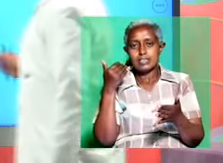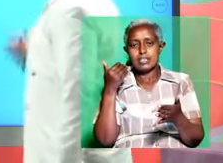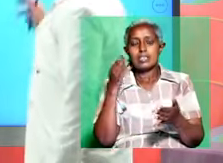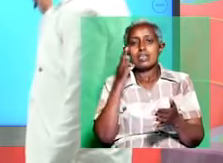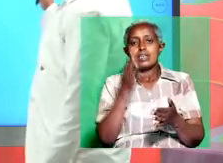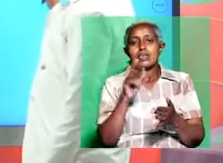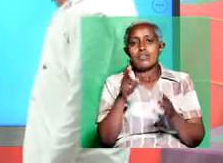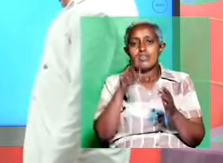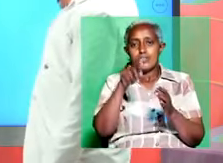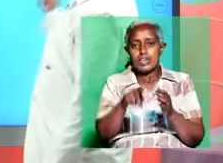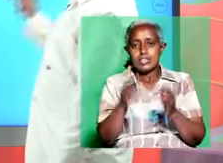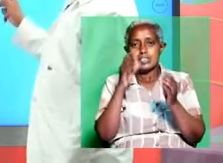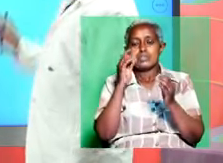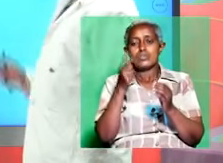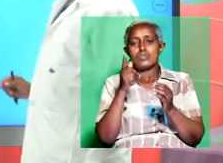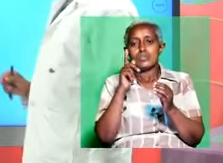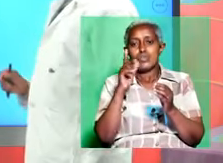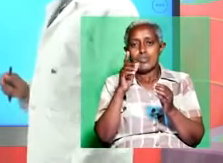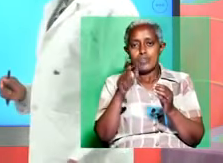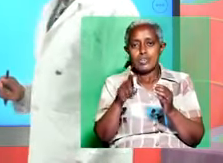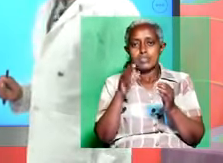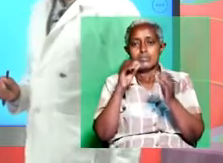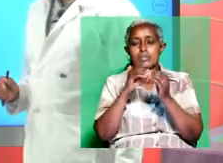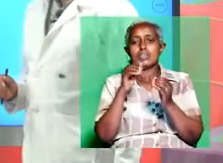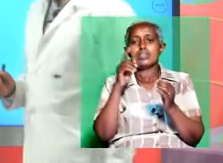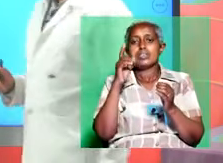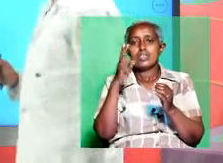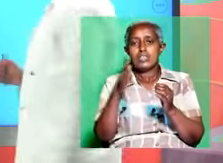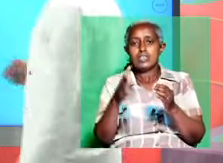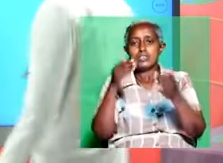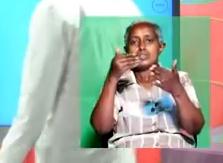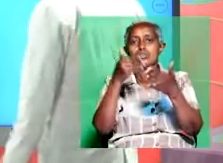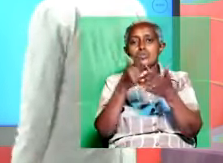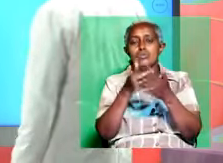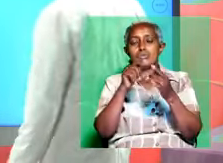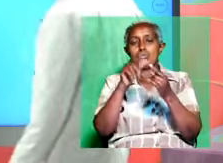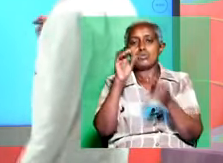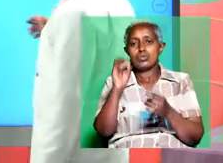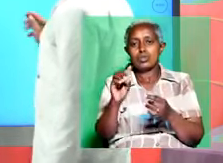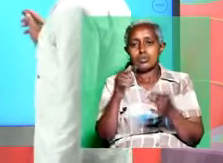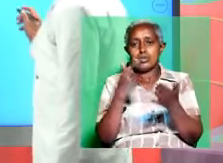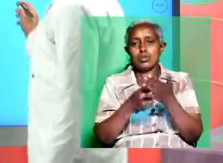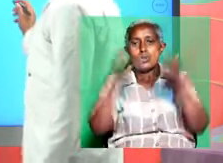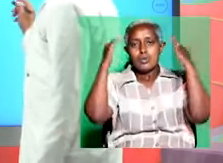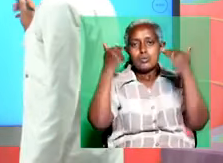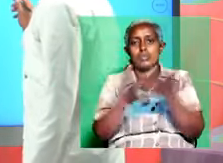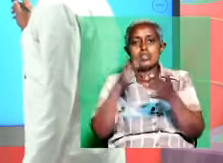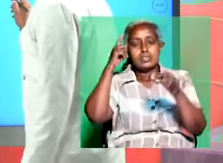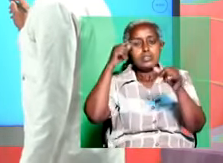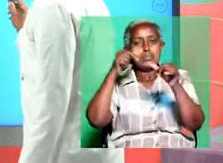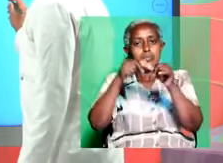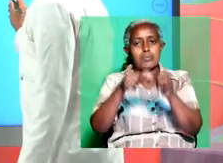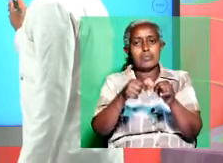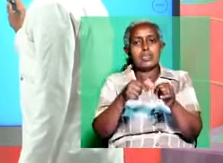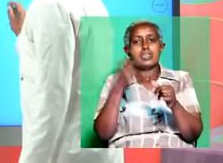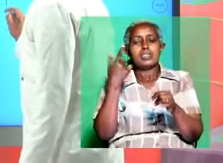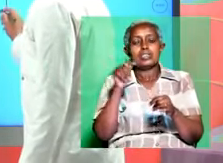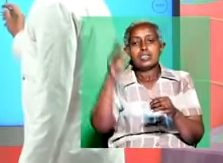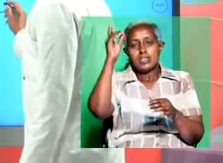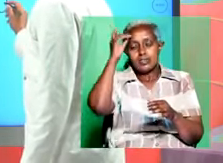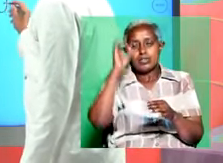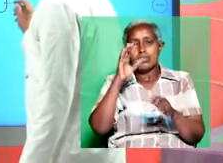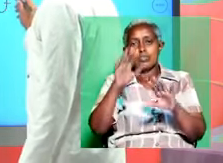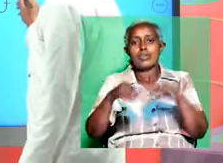of x plus g of x over h, where h goes to 0. I hope you remember this one. The derivative of a